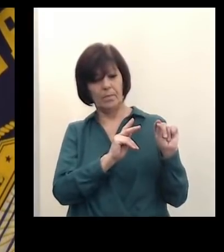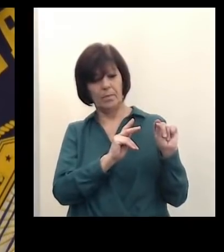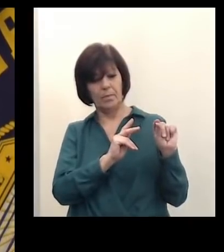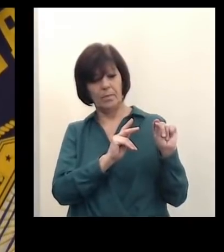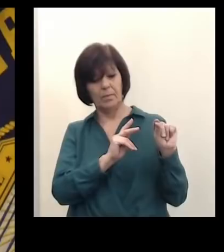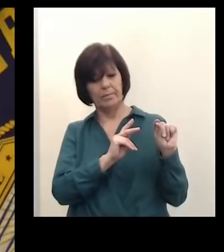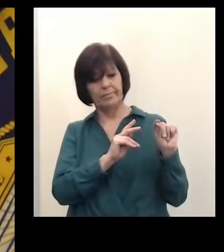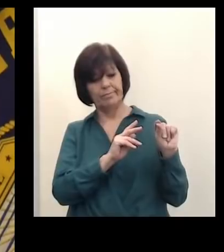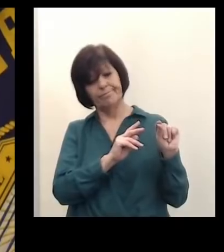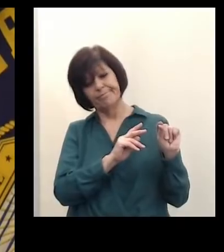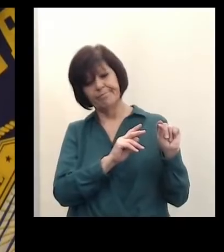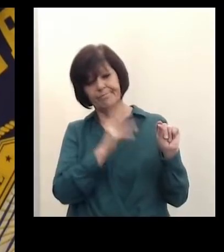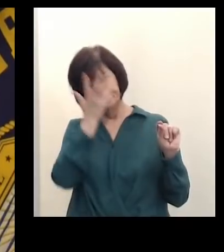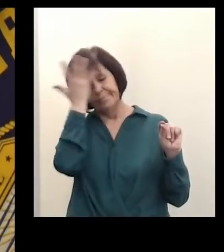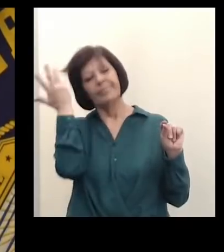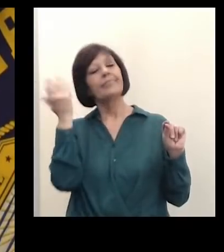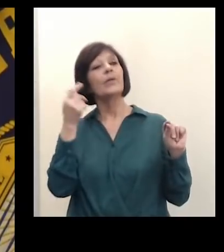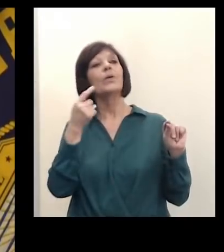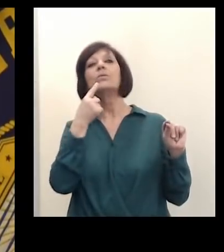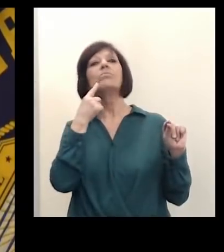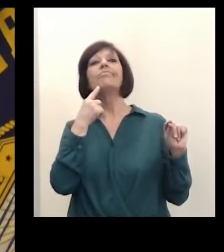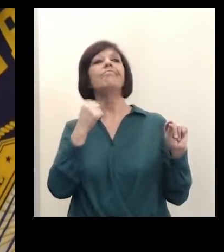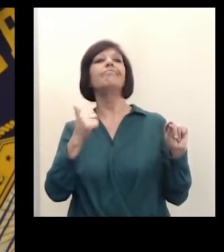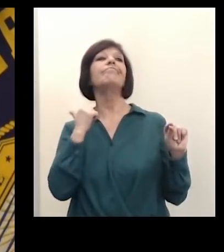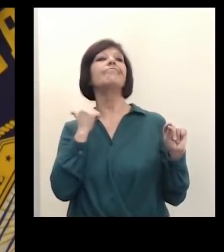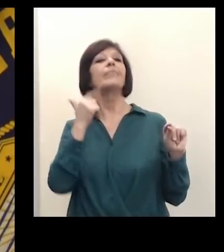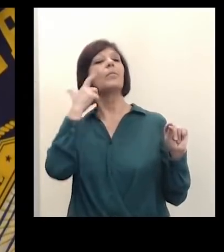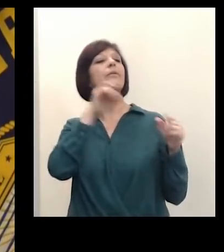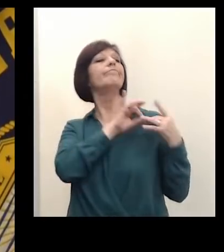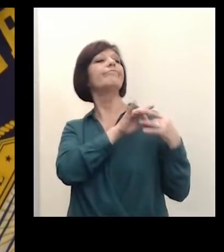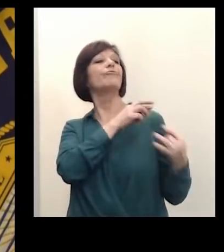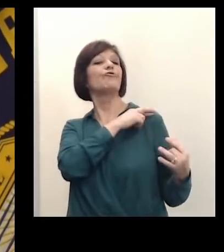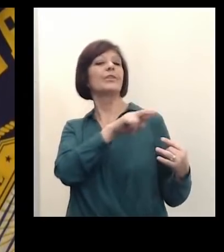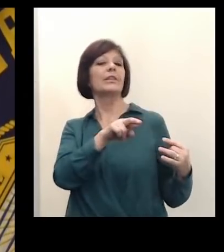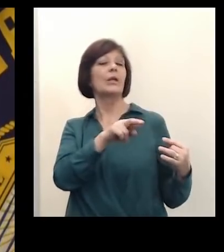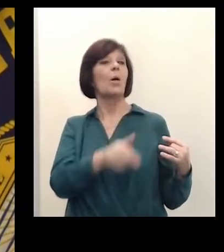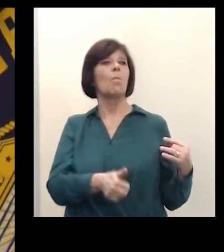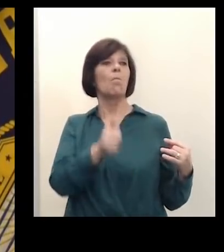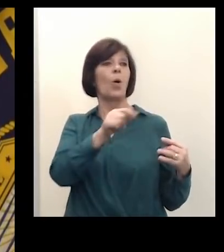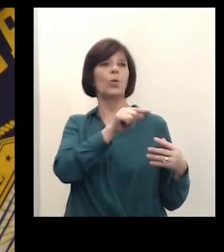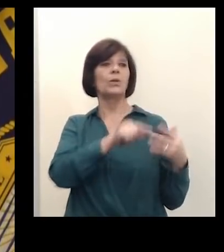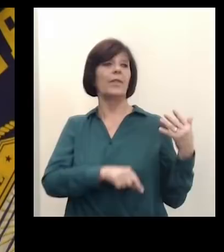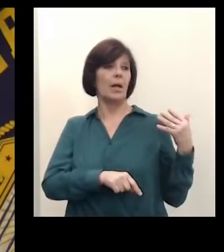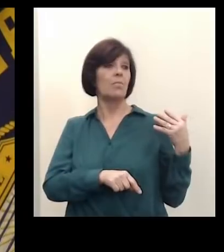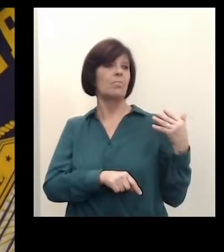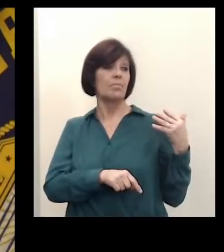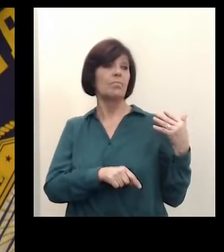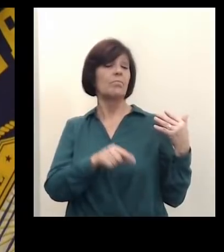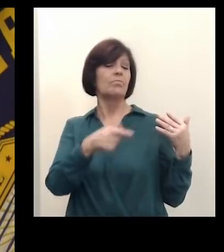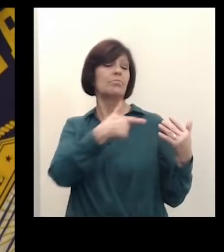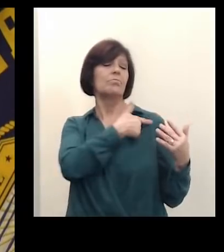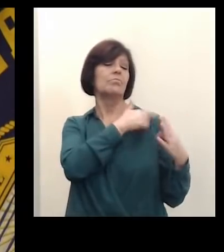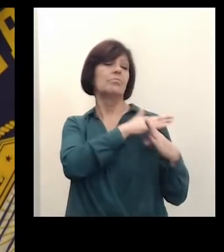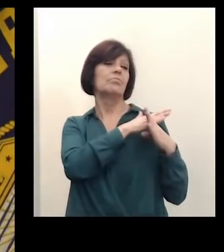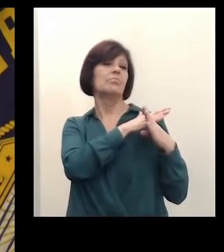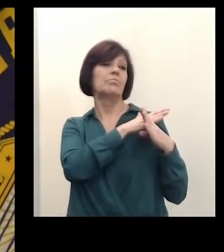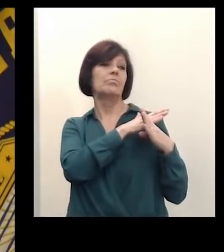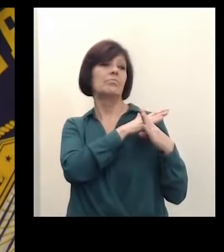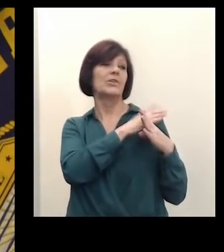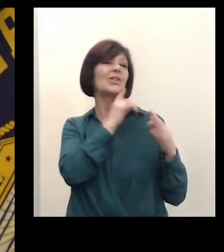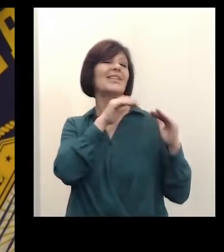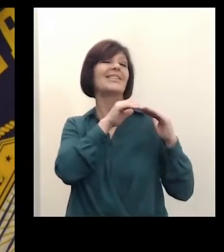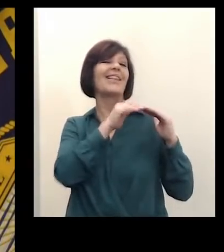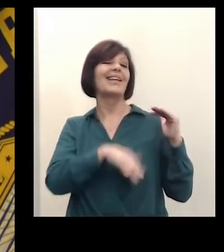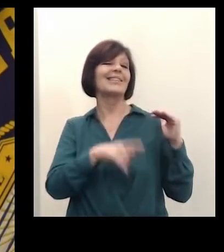claiming a religious exemption, and a majority of those individuals actually have been vaccinated. So it's less than half of